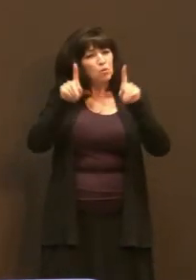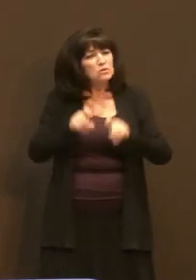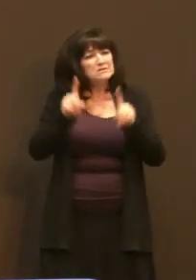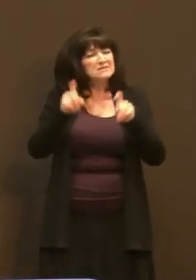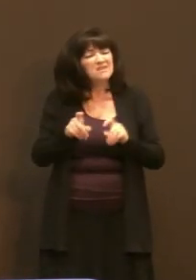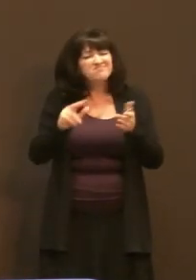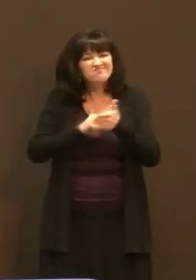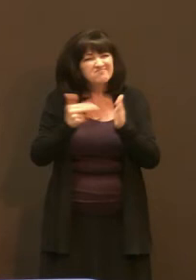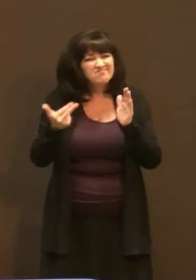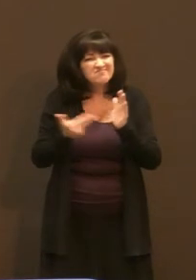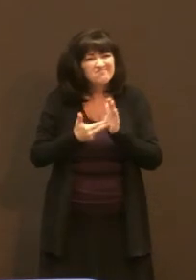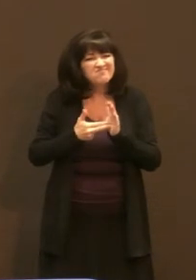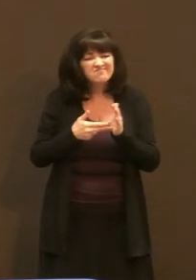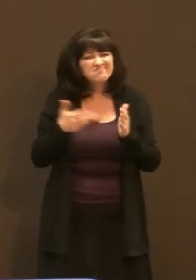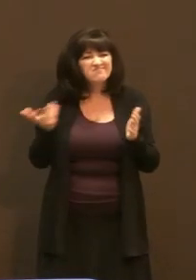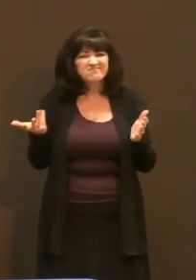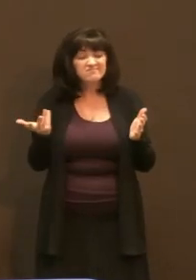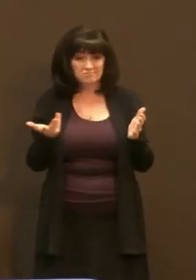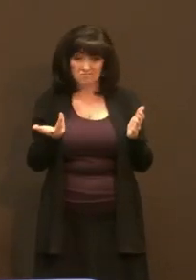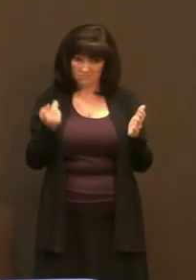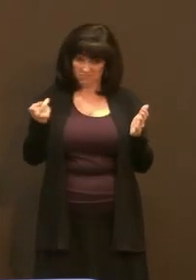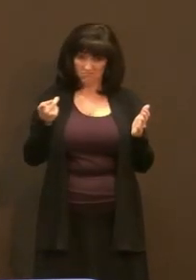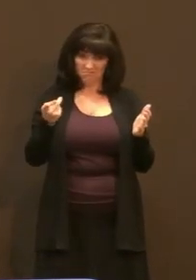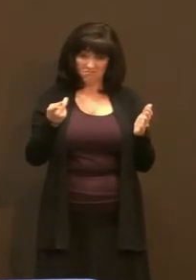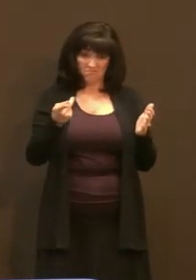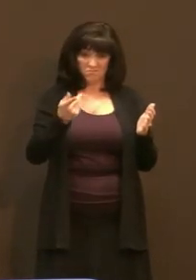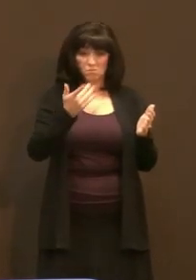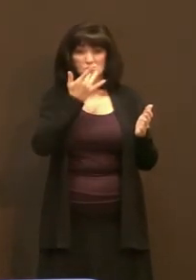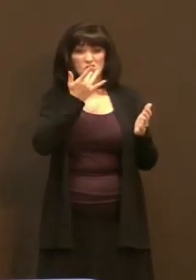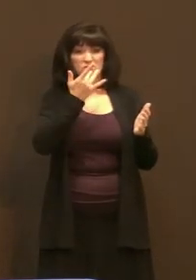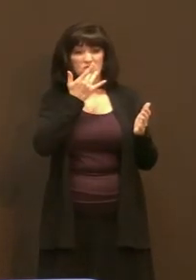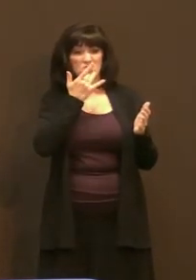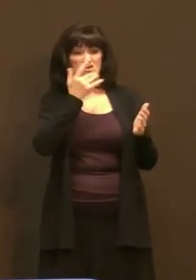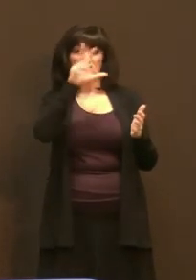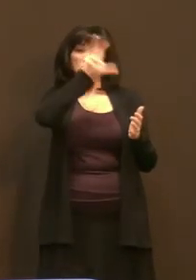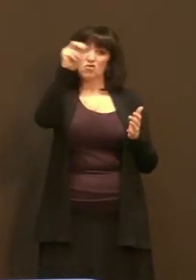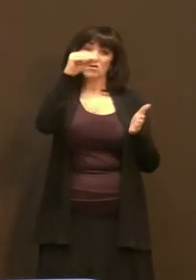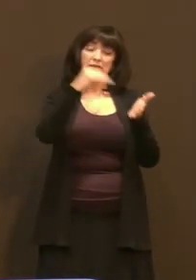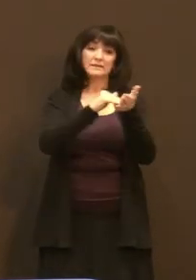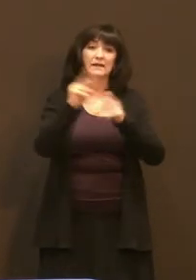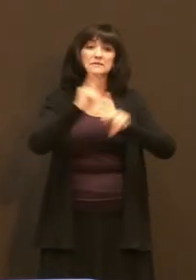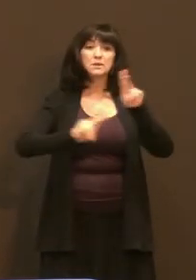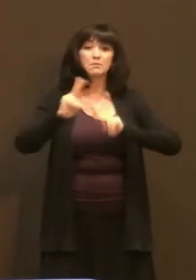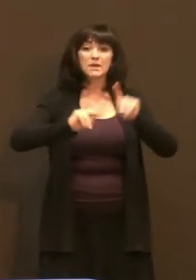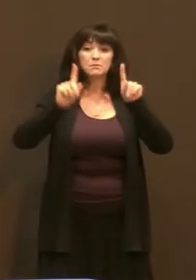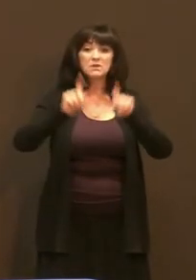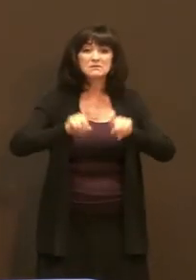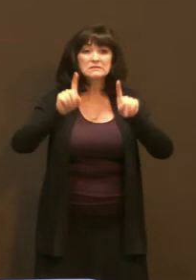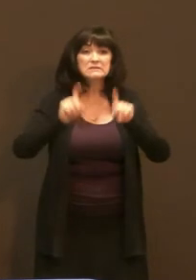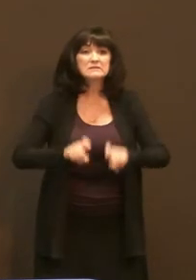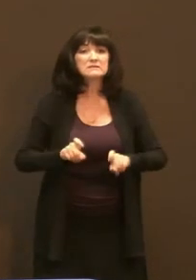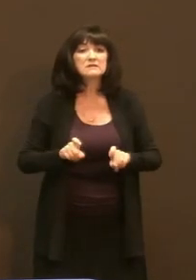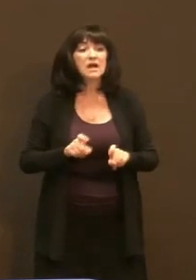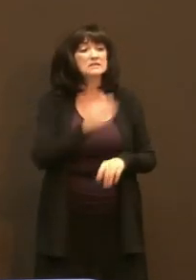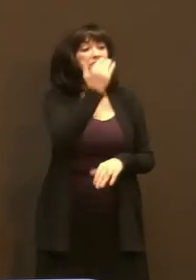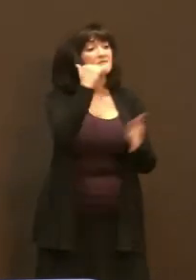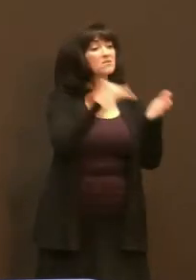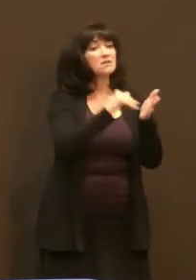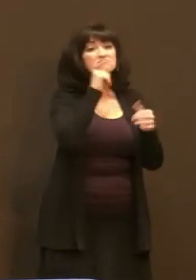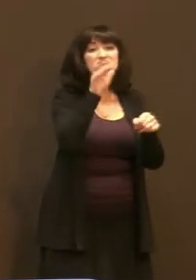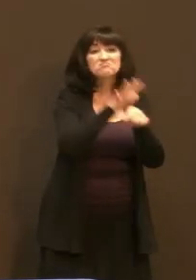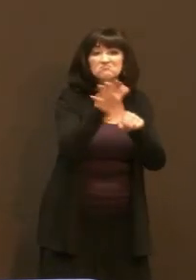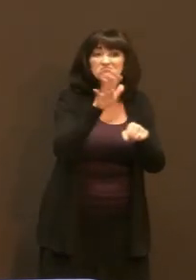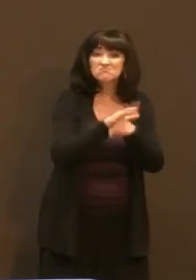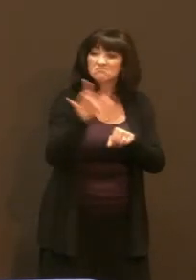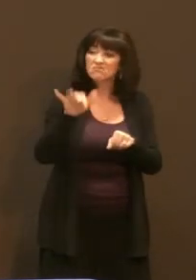Is it we need 30,000 people to be tested opposed to 15,000? Do you have any specific numbers? I don't. you can I'm give?